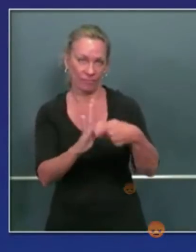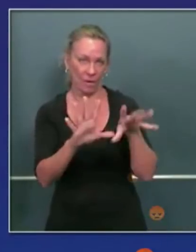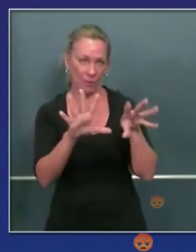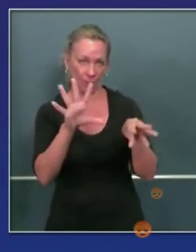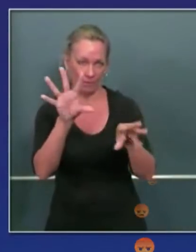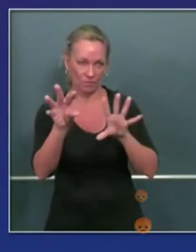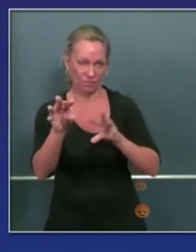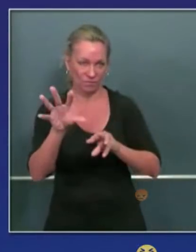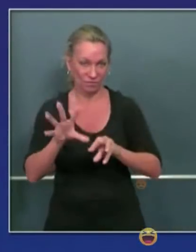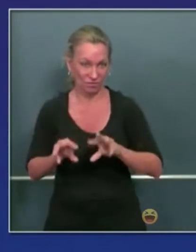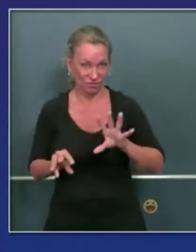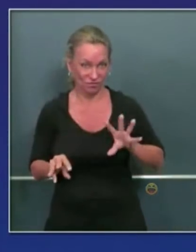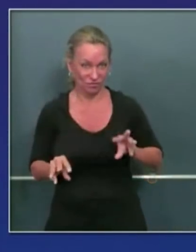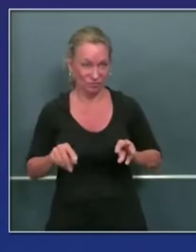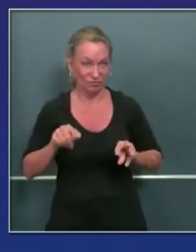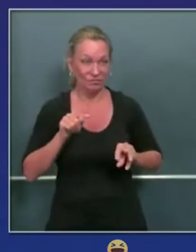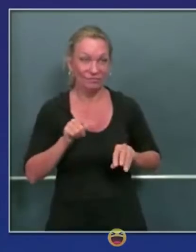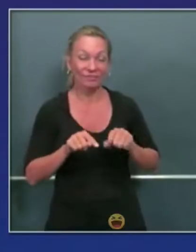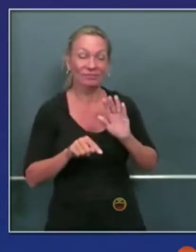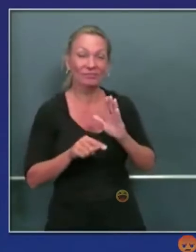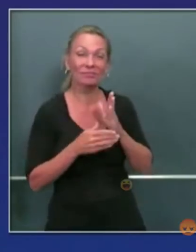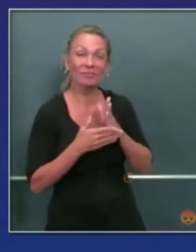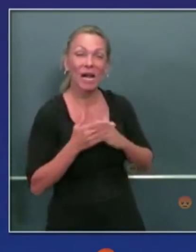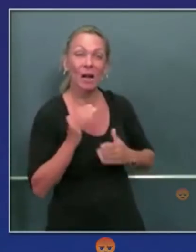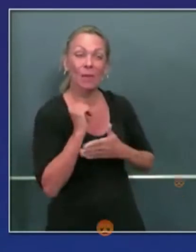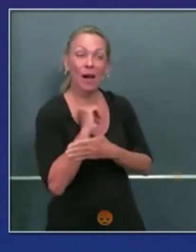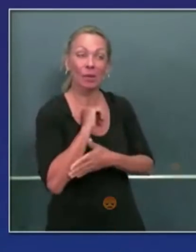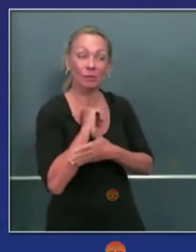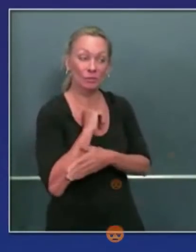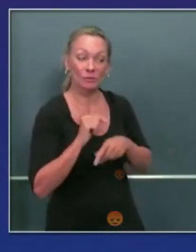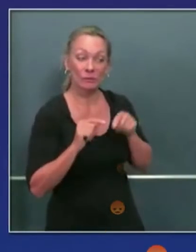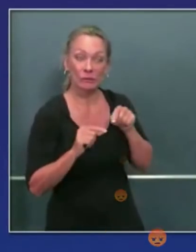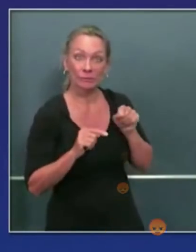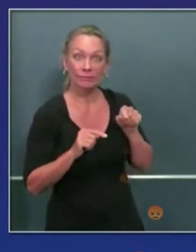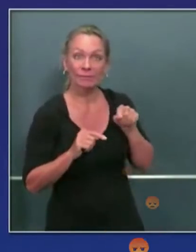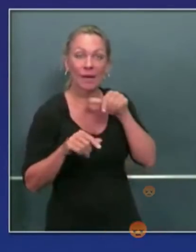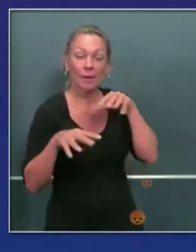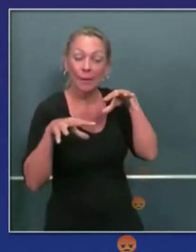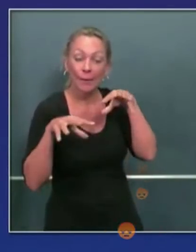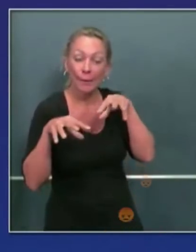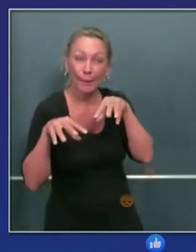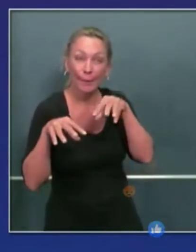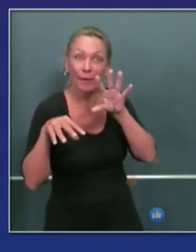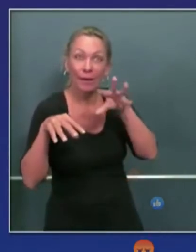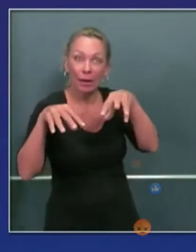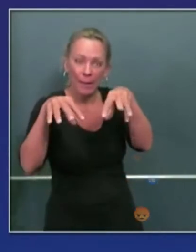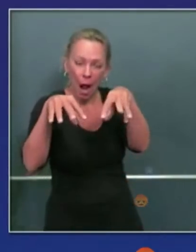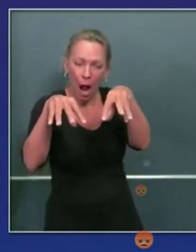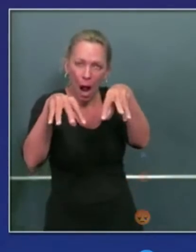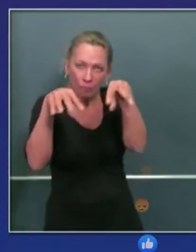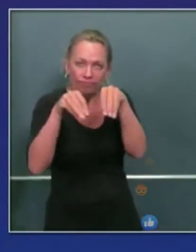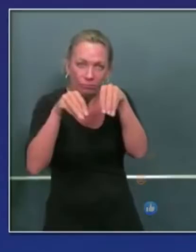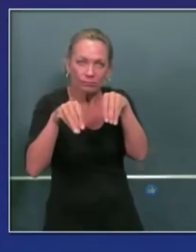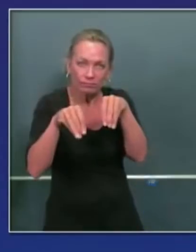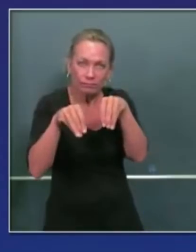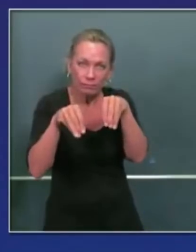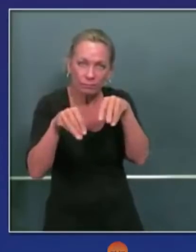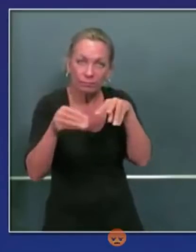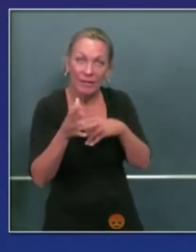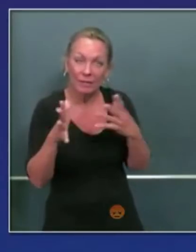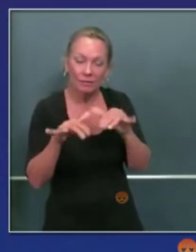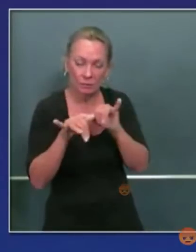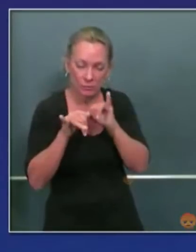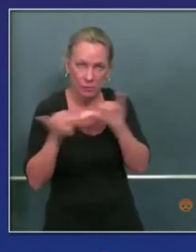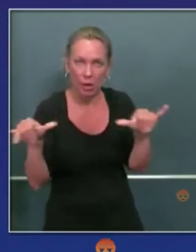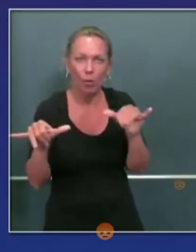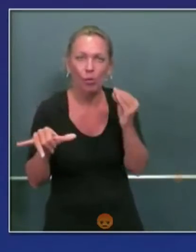in the spread of this Imperial virus. County là cái quận mà nó We've bị been very lây clear, nhiễm this cao lên. shouldn't Bây giờ surprise có thể là anybody sẽ phải watching. trở ngược lại As cái you thời reopen kỳ the economy, as we move